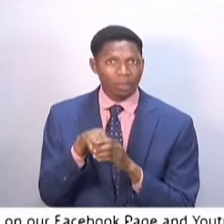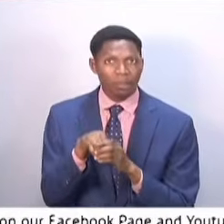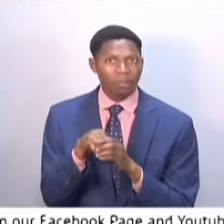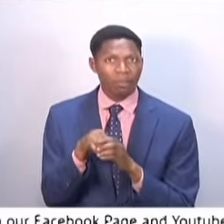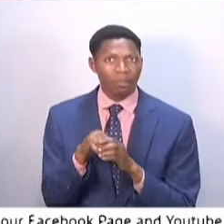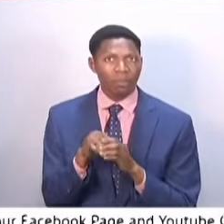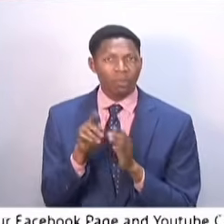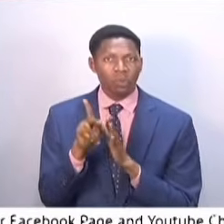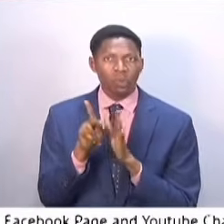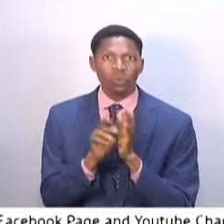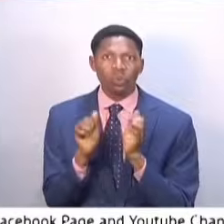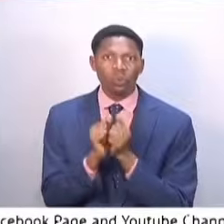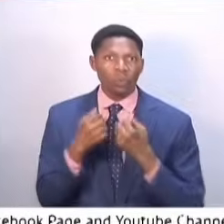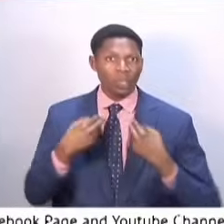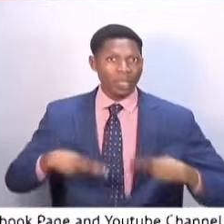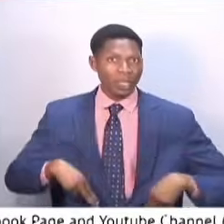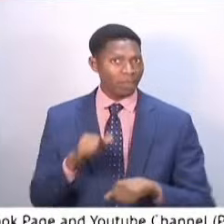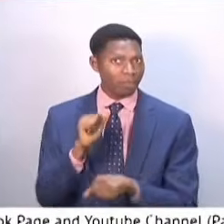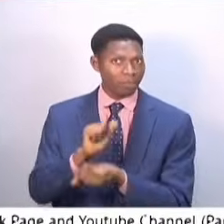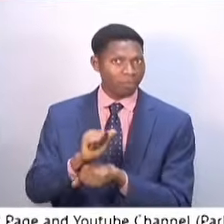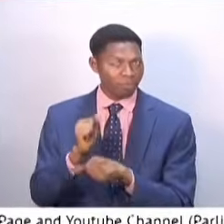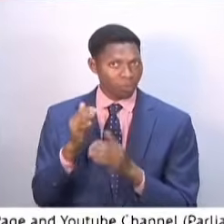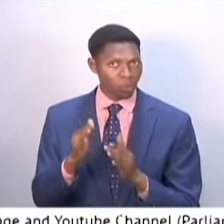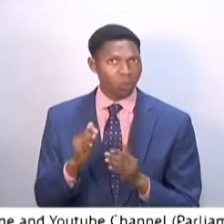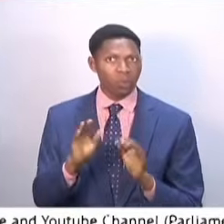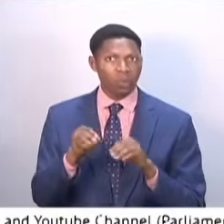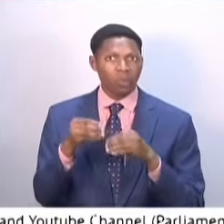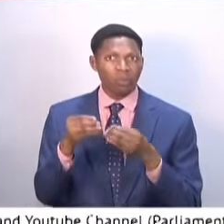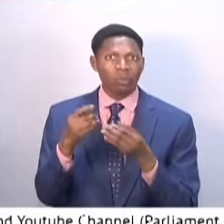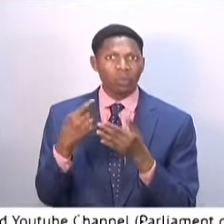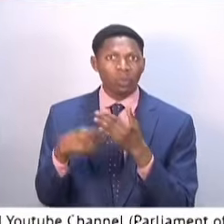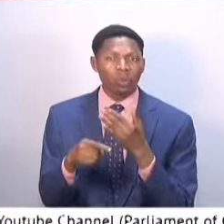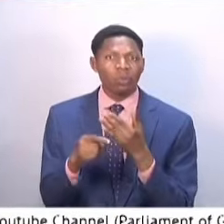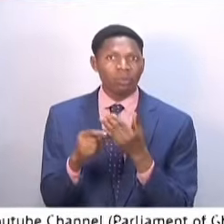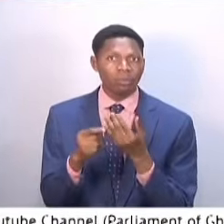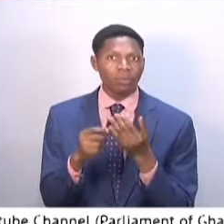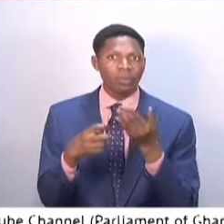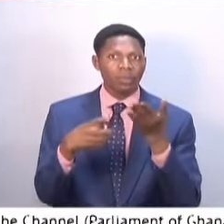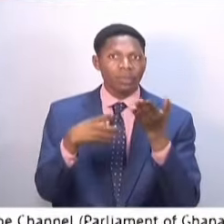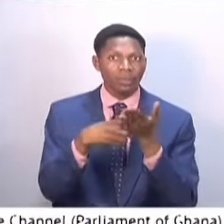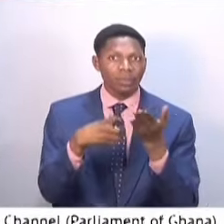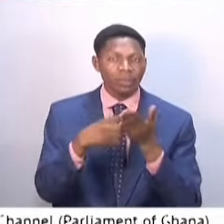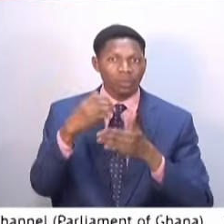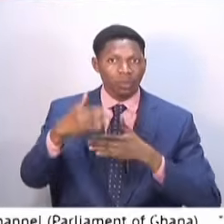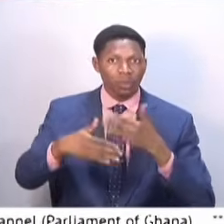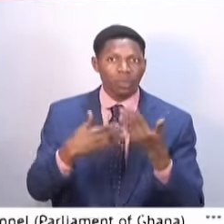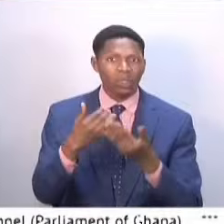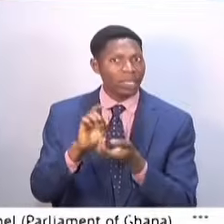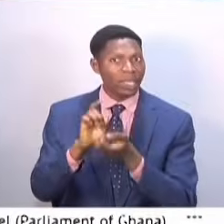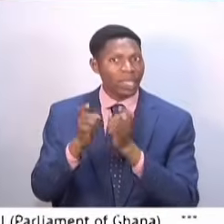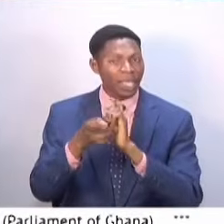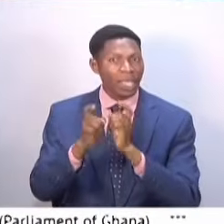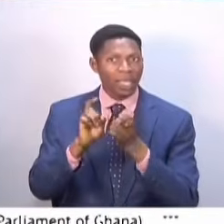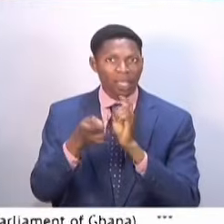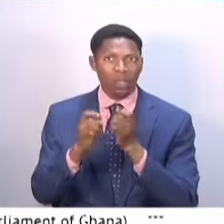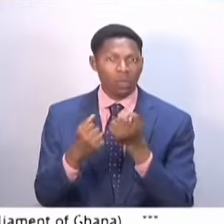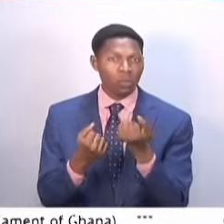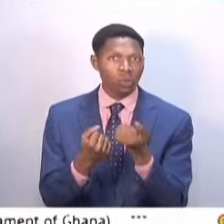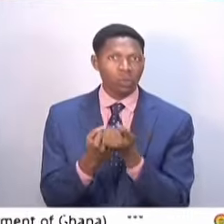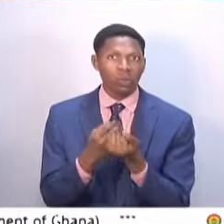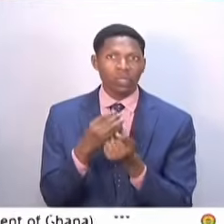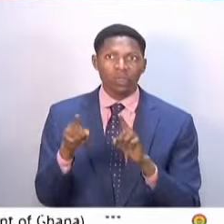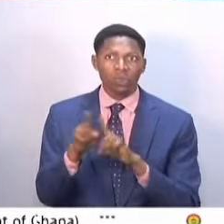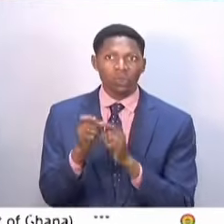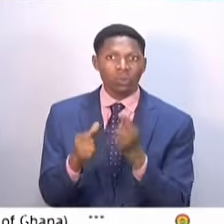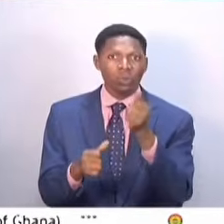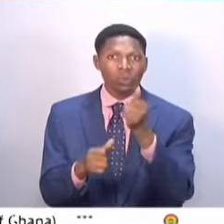policies with health workforce needs. They provide expedited visa processing, relocation support, and incentive